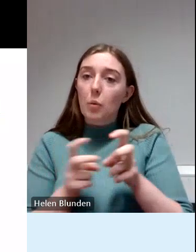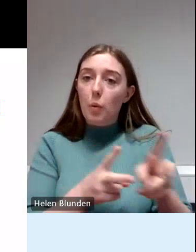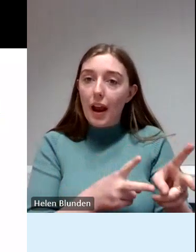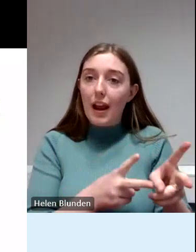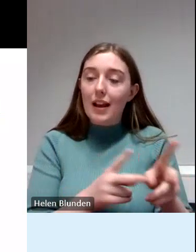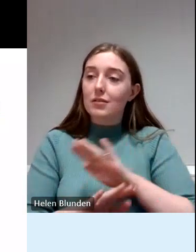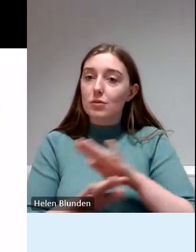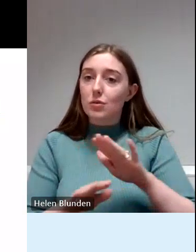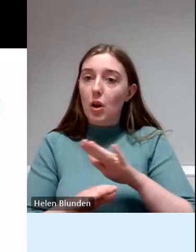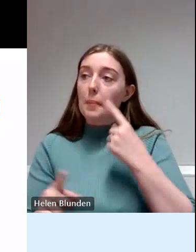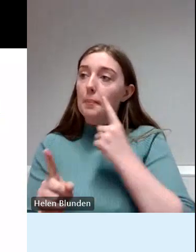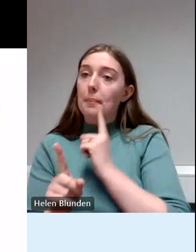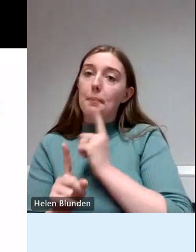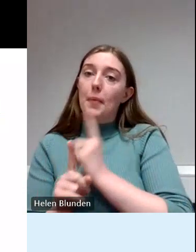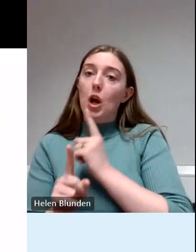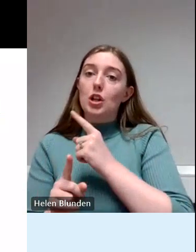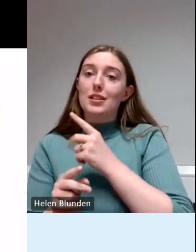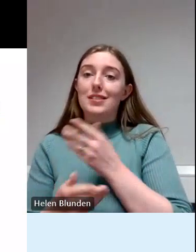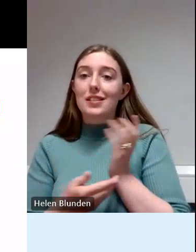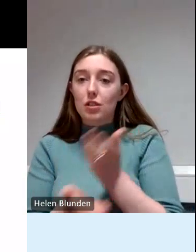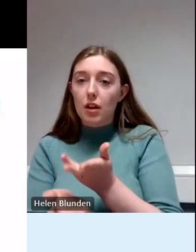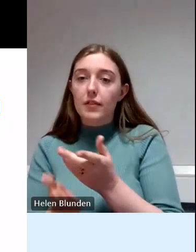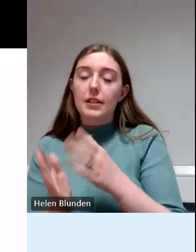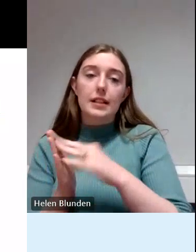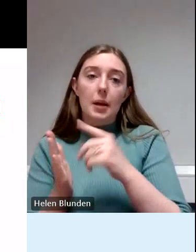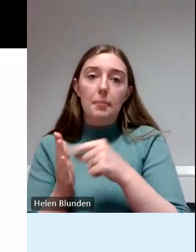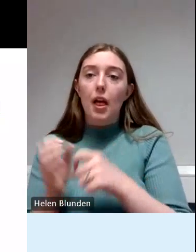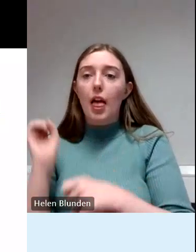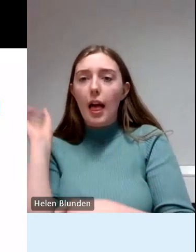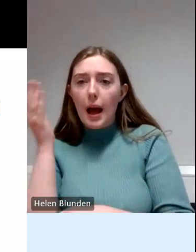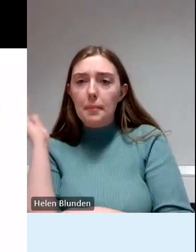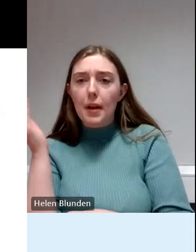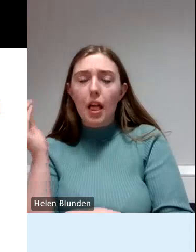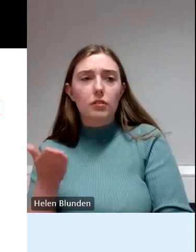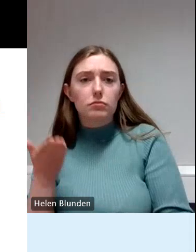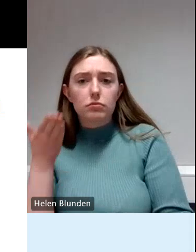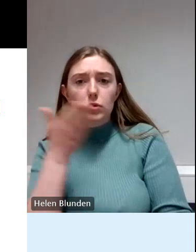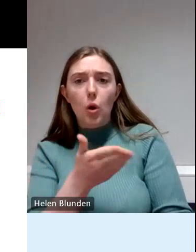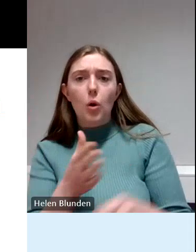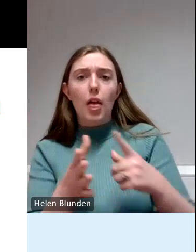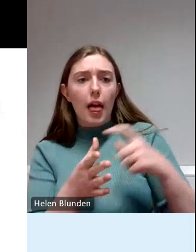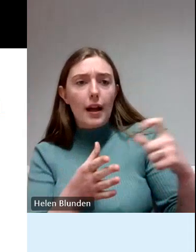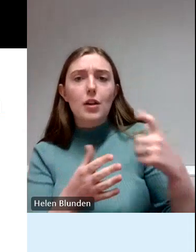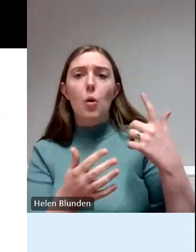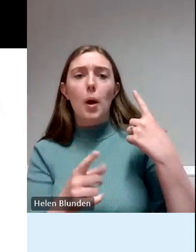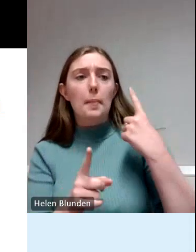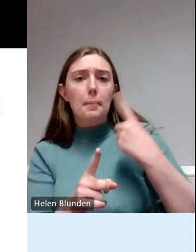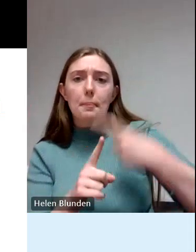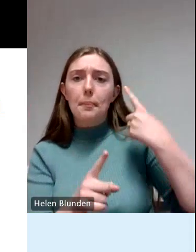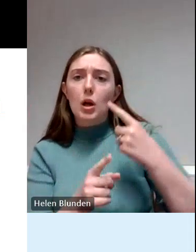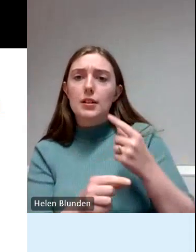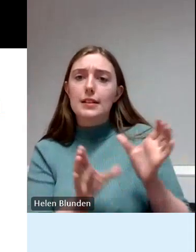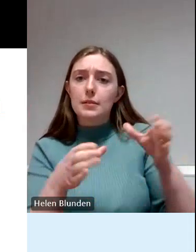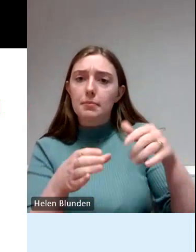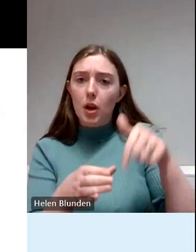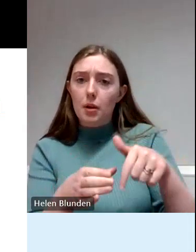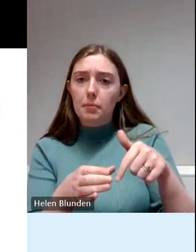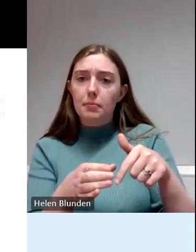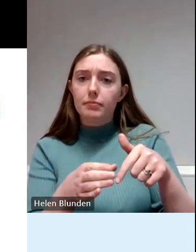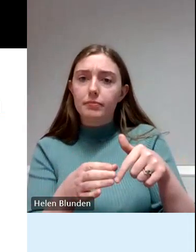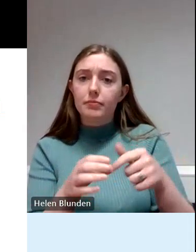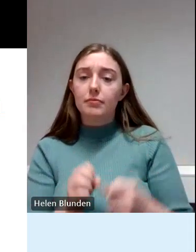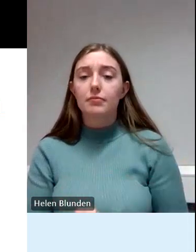services, as in the ambulance service or in going to the accident and emergency or emergency department. It's really important to